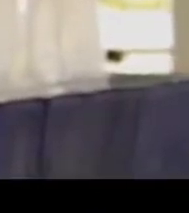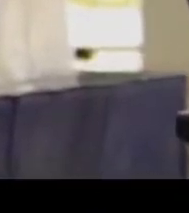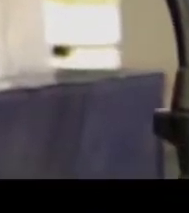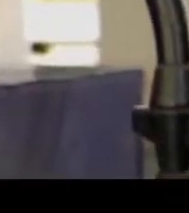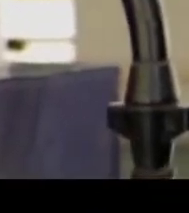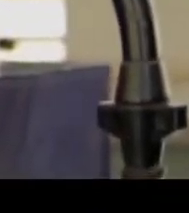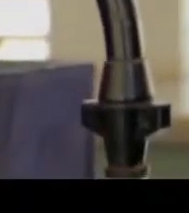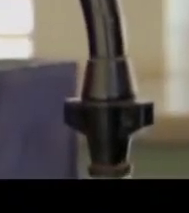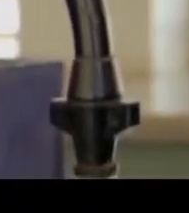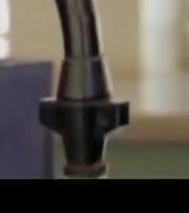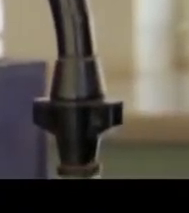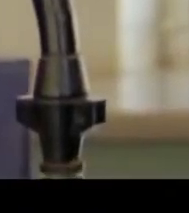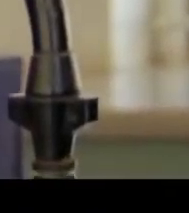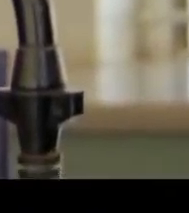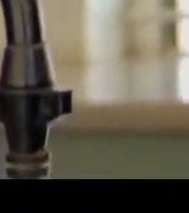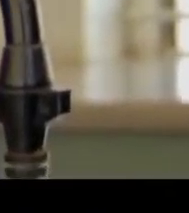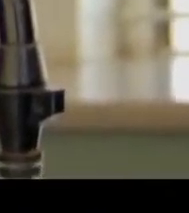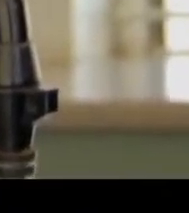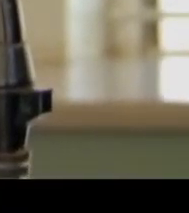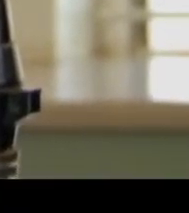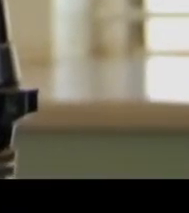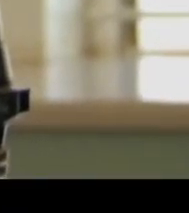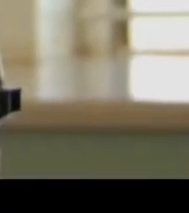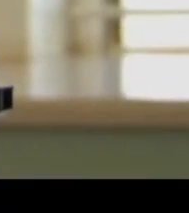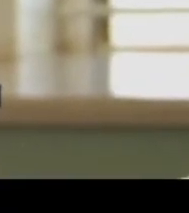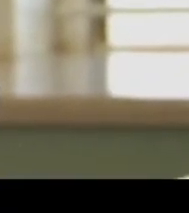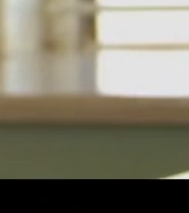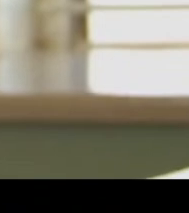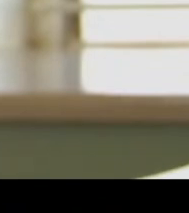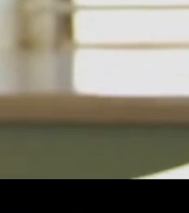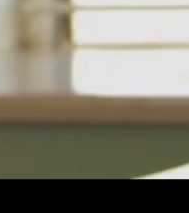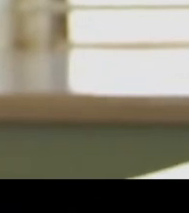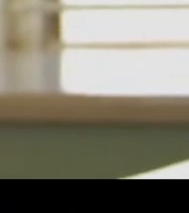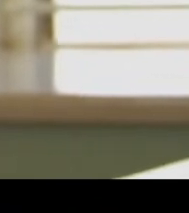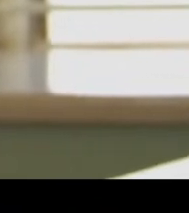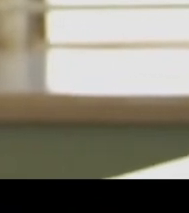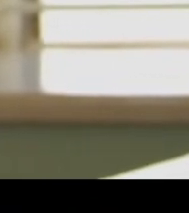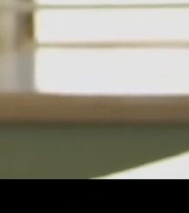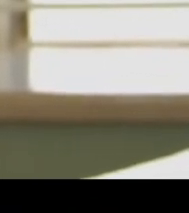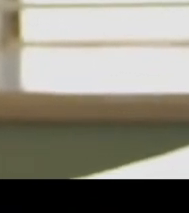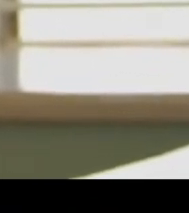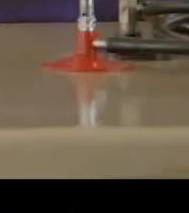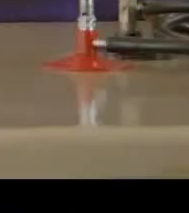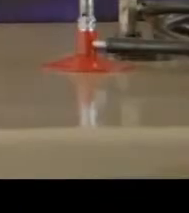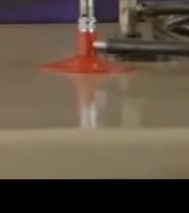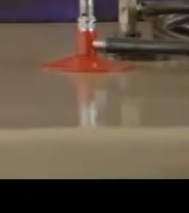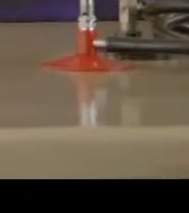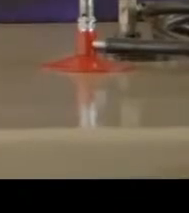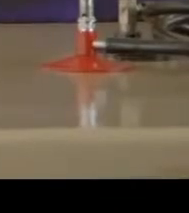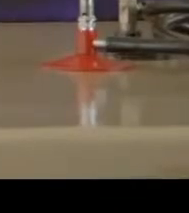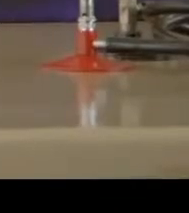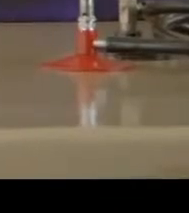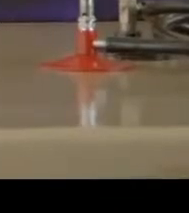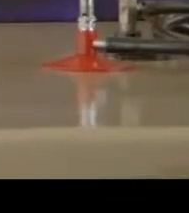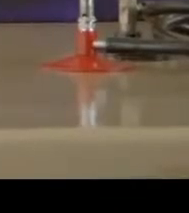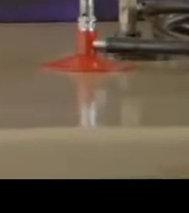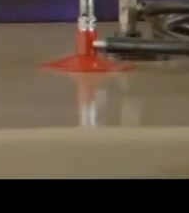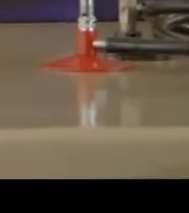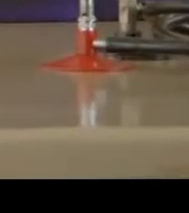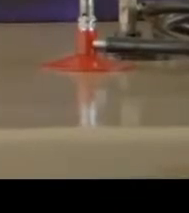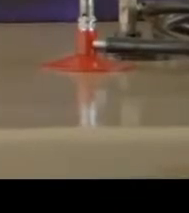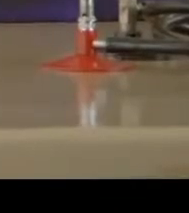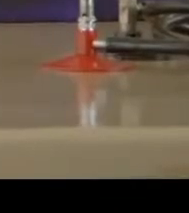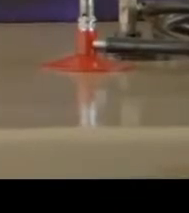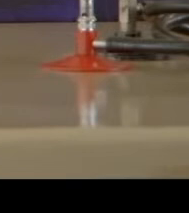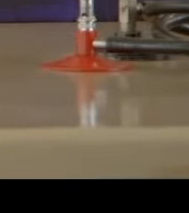all Kenyans in the country because a lot of people use kerosene for cooking, and this is also a way